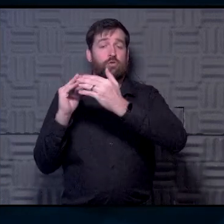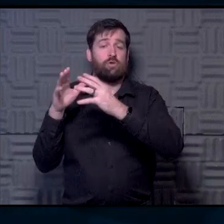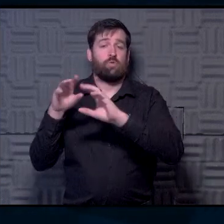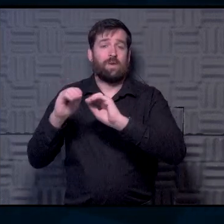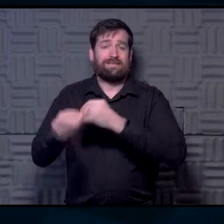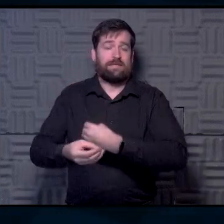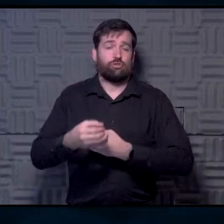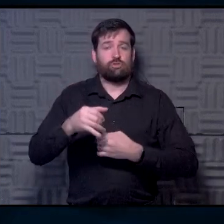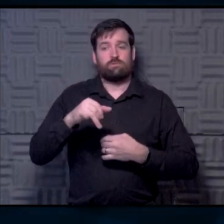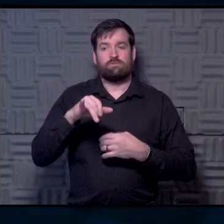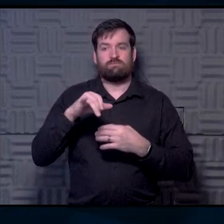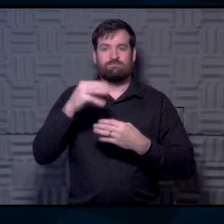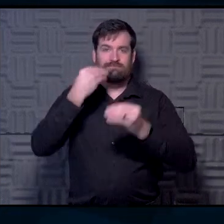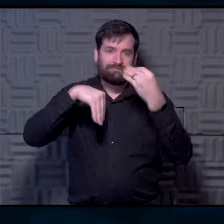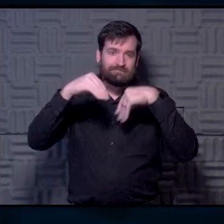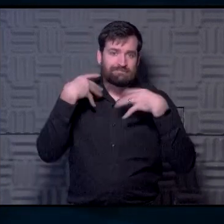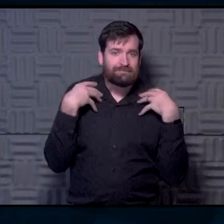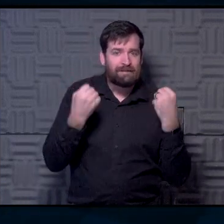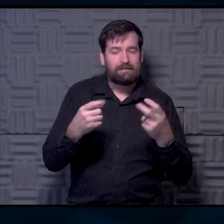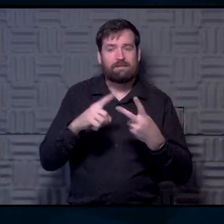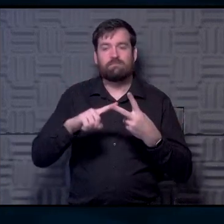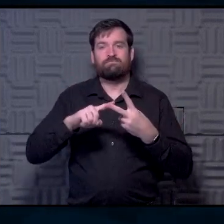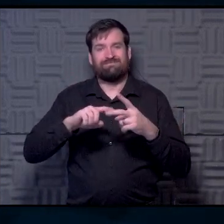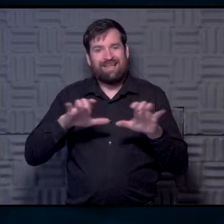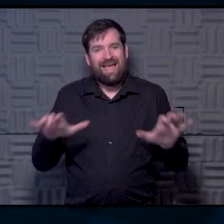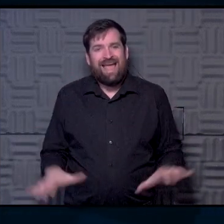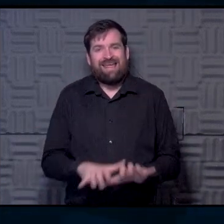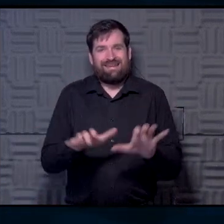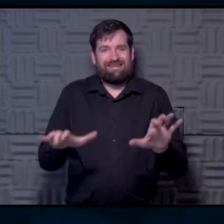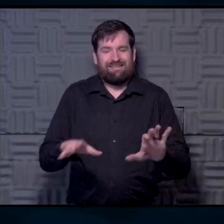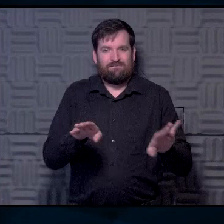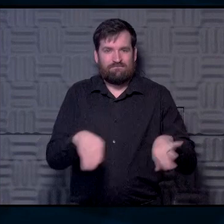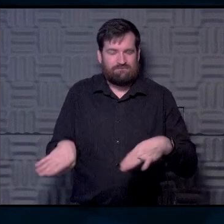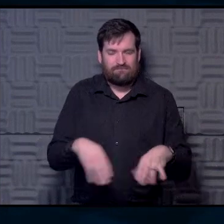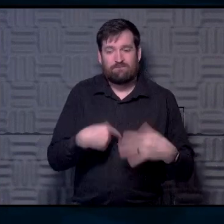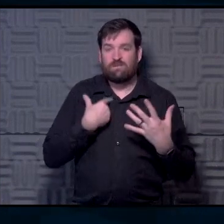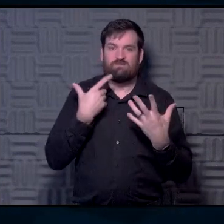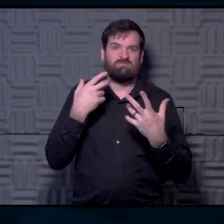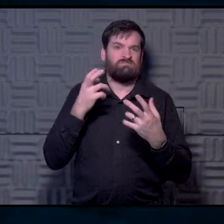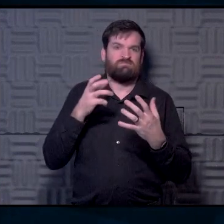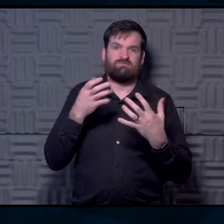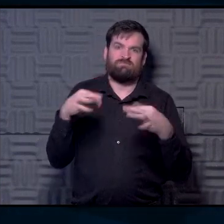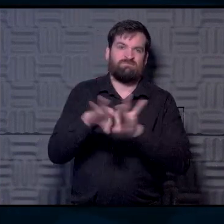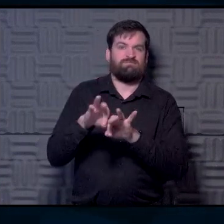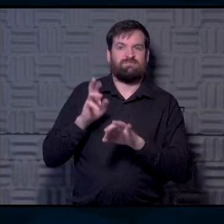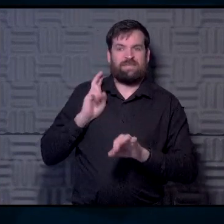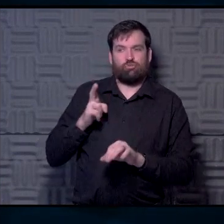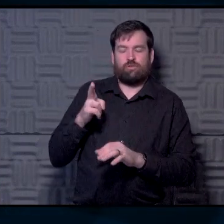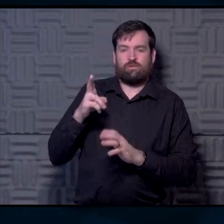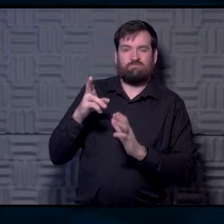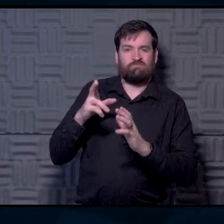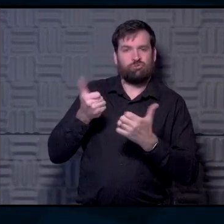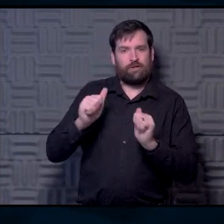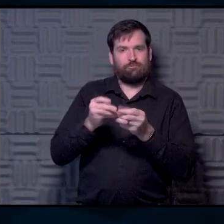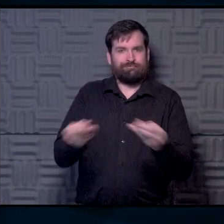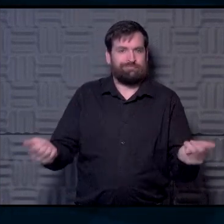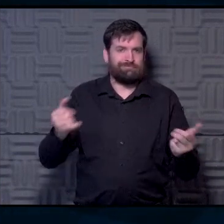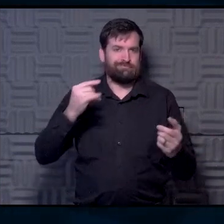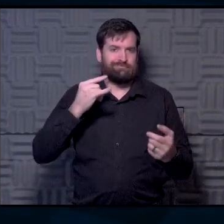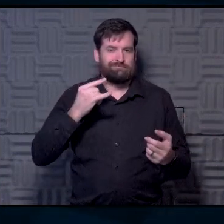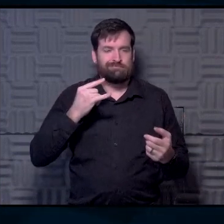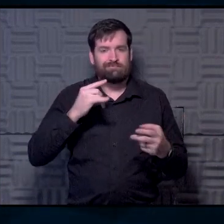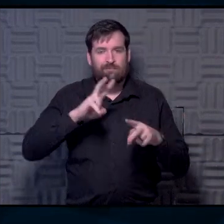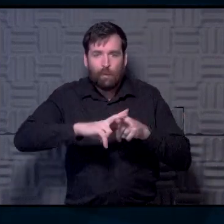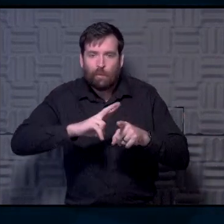organizations around healthy eating and active living, and we have a significant history around tobacco mitigation and led